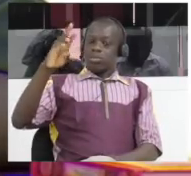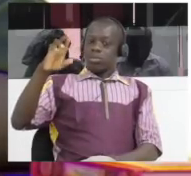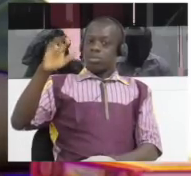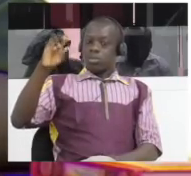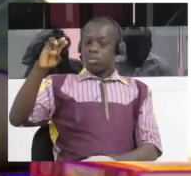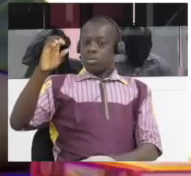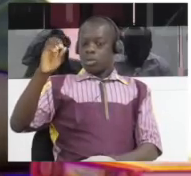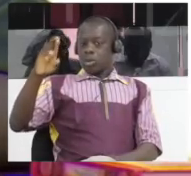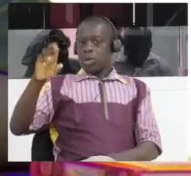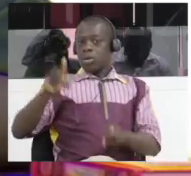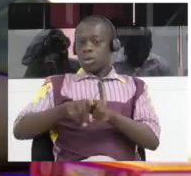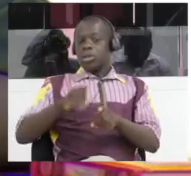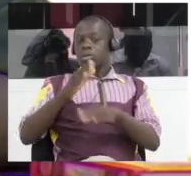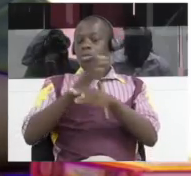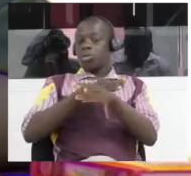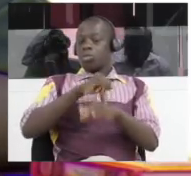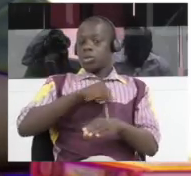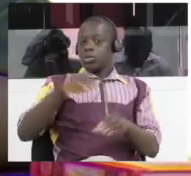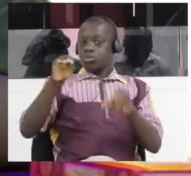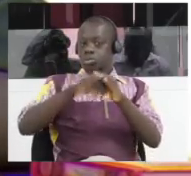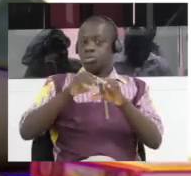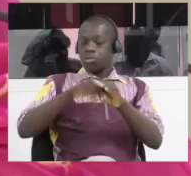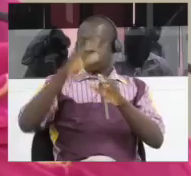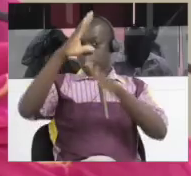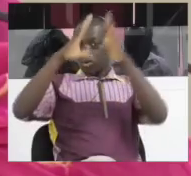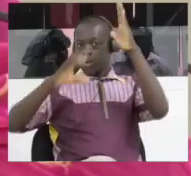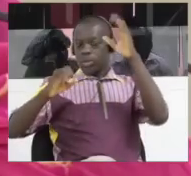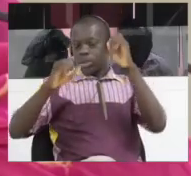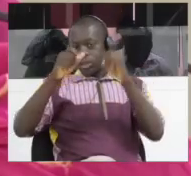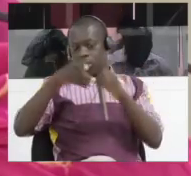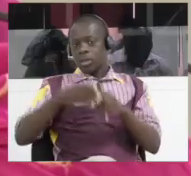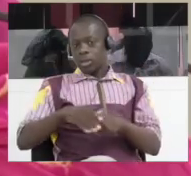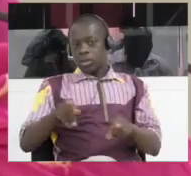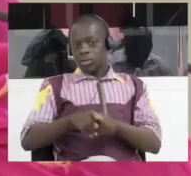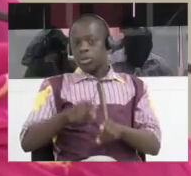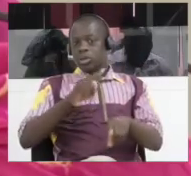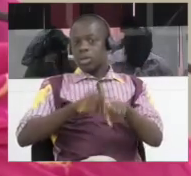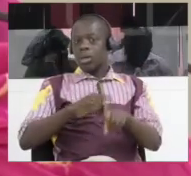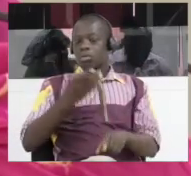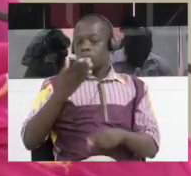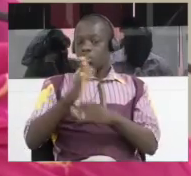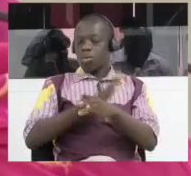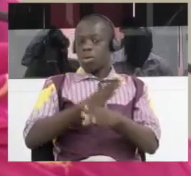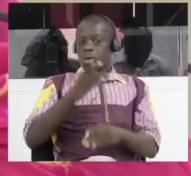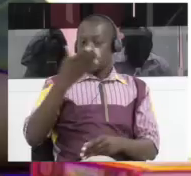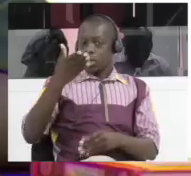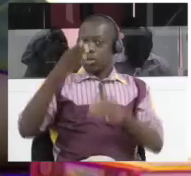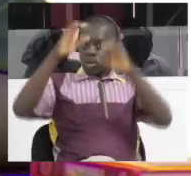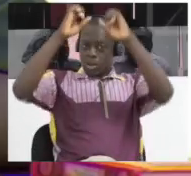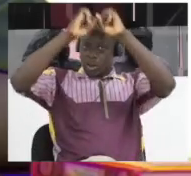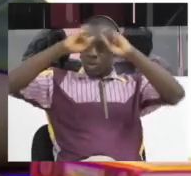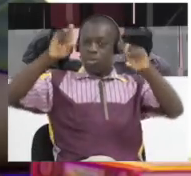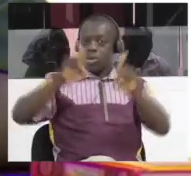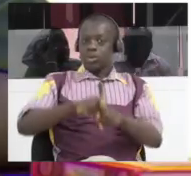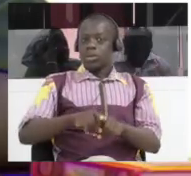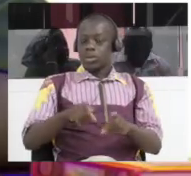gendarmerie. Yaya Jame was a gendarmerie officer. So when the then government decided to